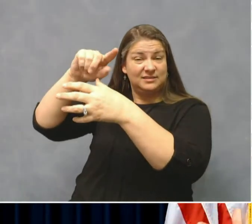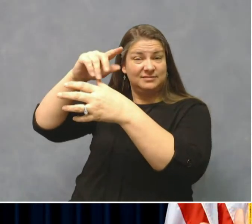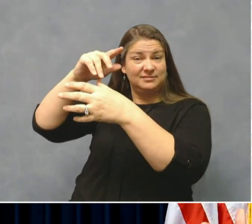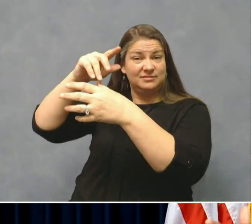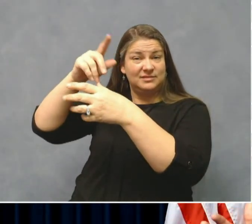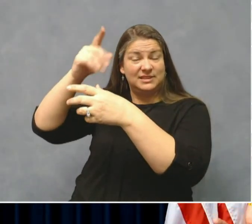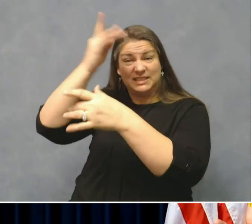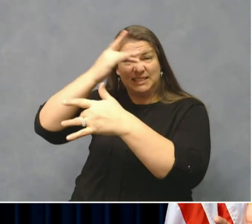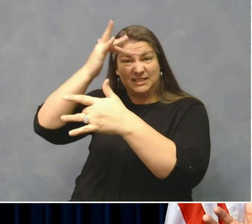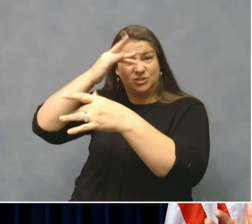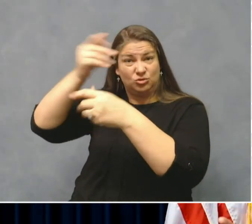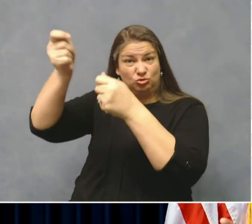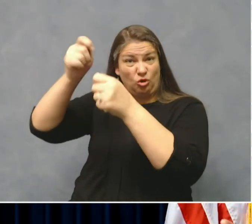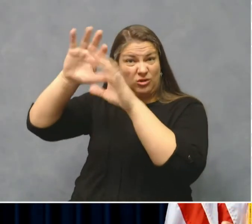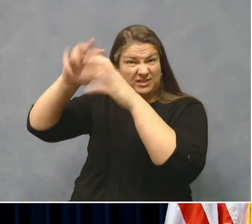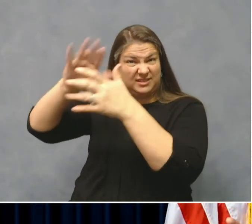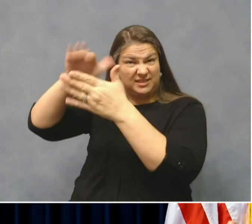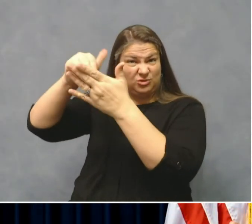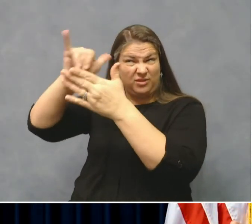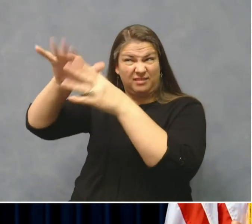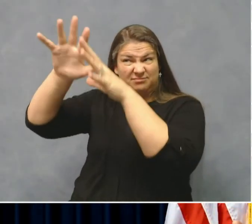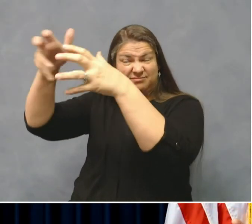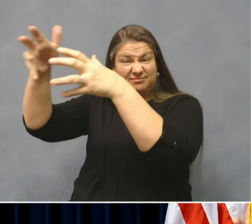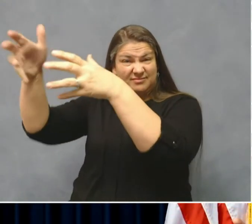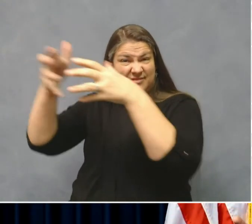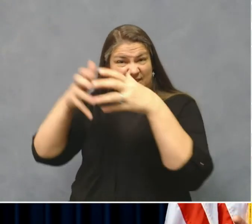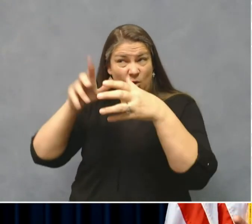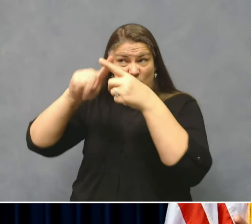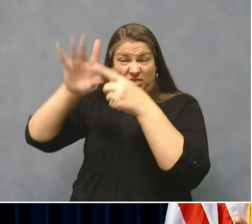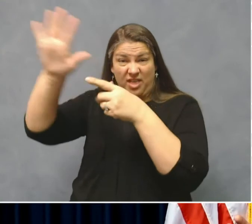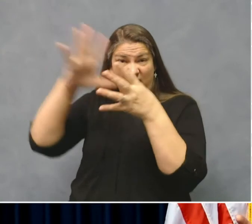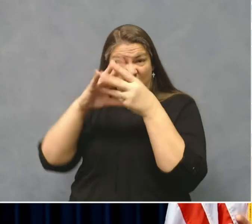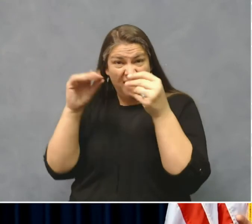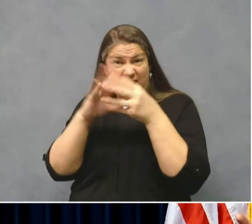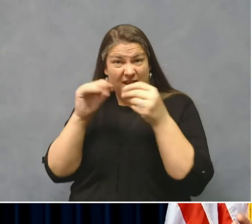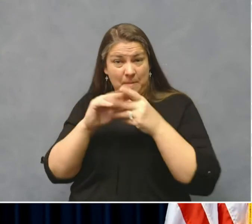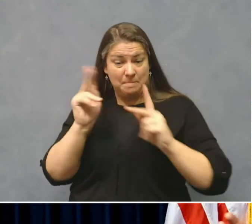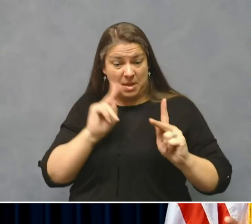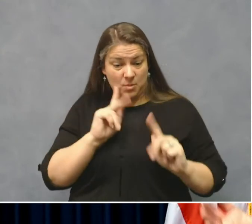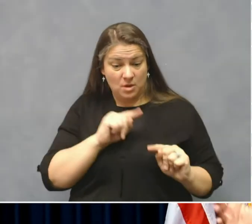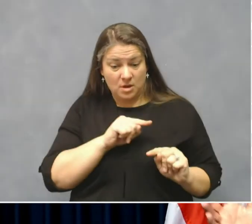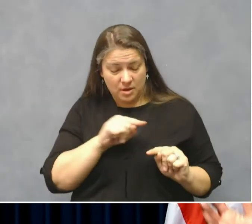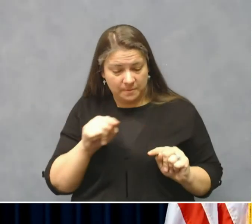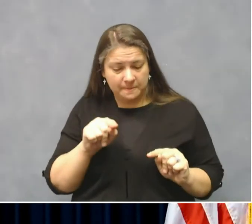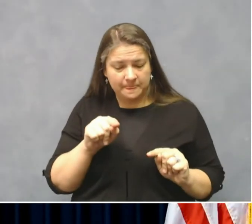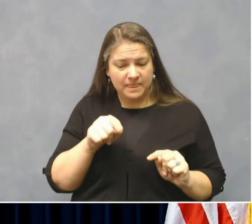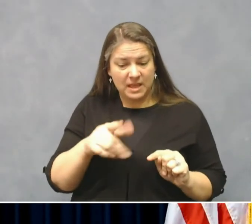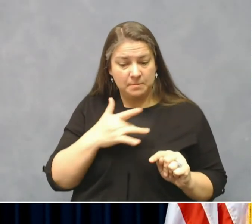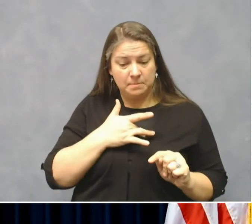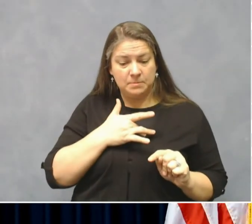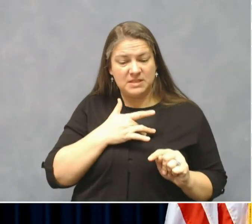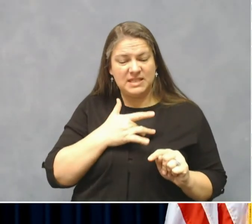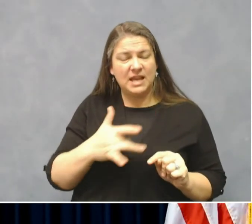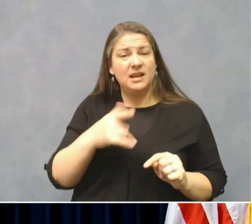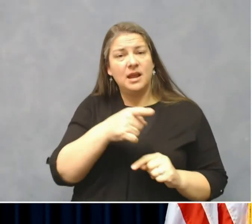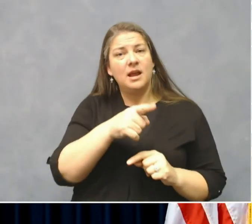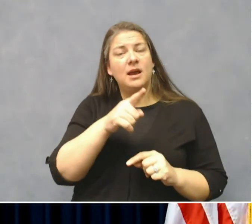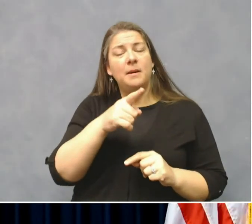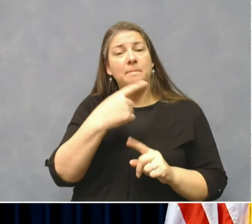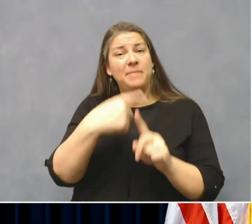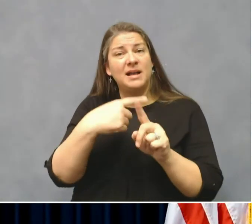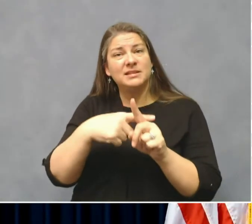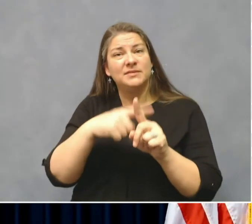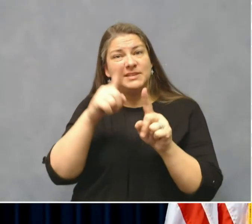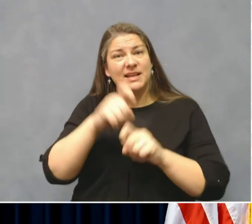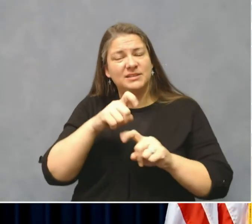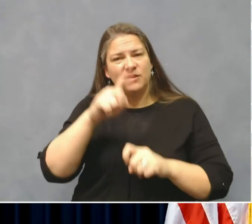of people after the 10 days, for instance, that would test positive in days 11, 12, 13, and